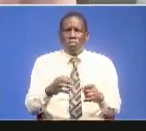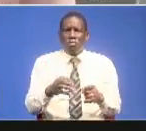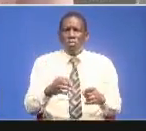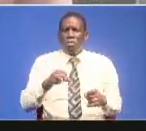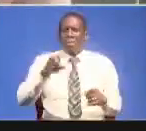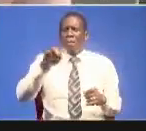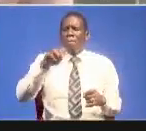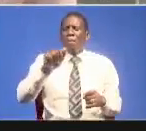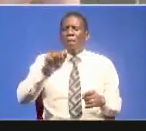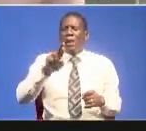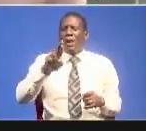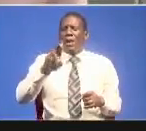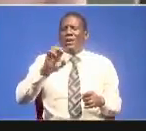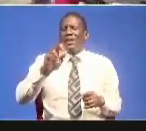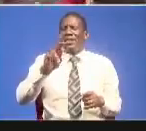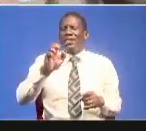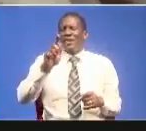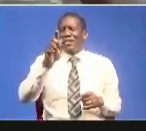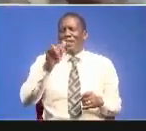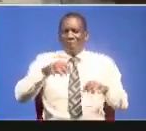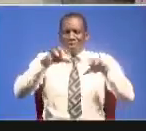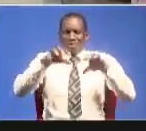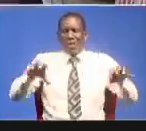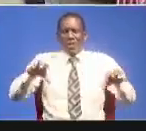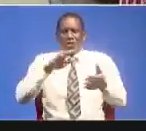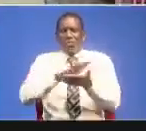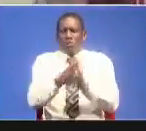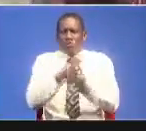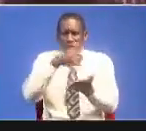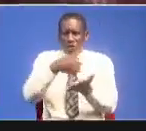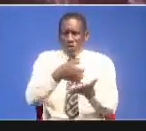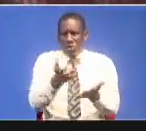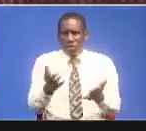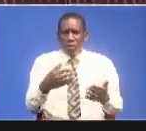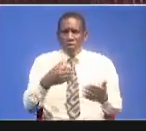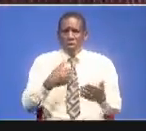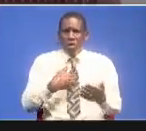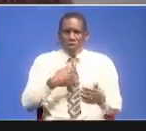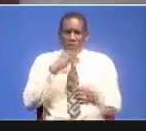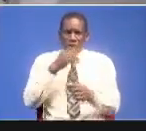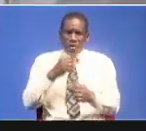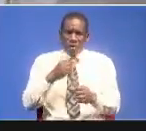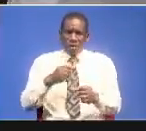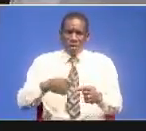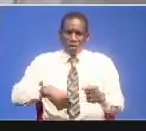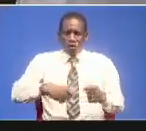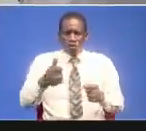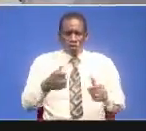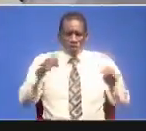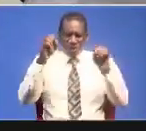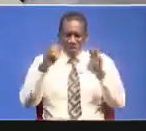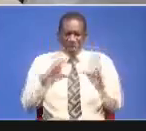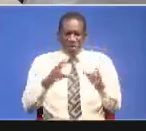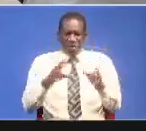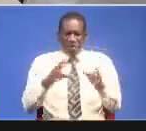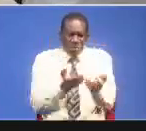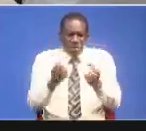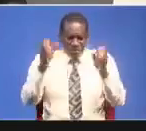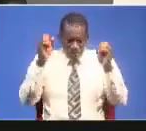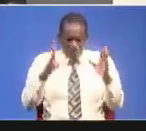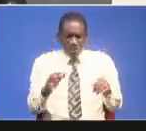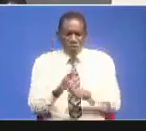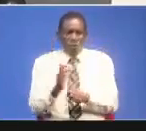Marikiti market without involving them. Having sold nothing all day, the traders who